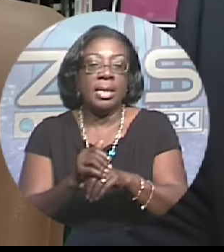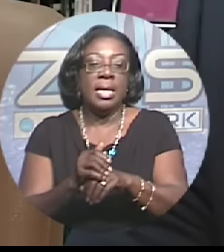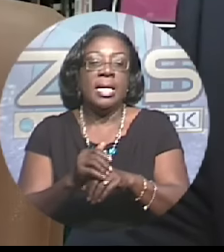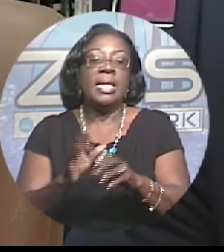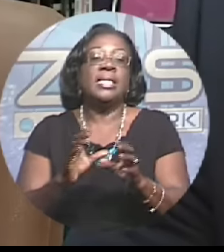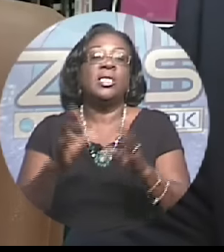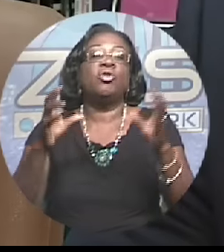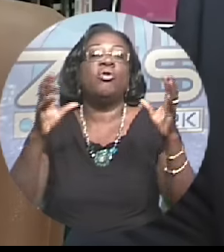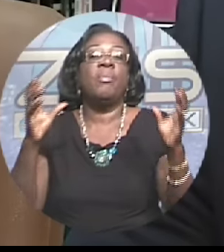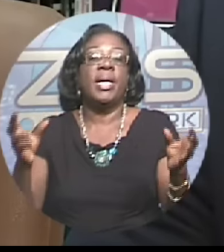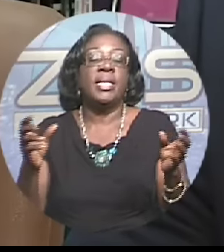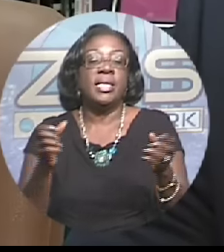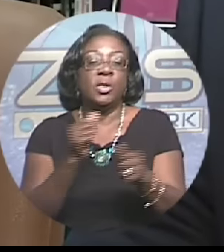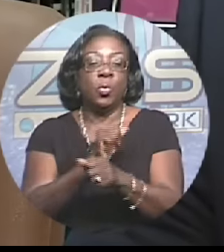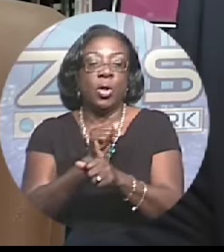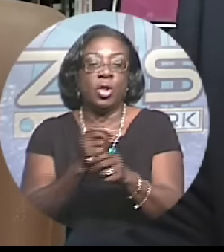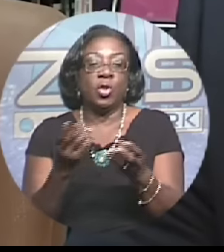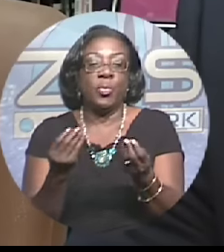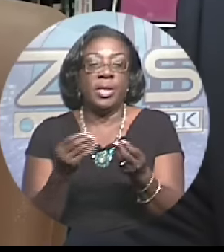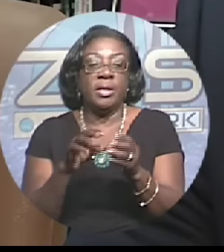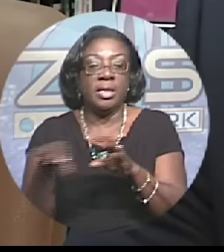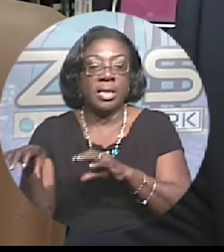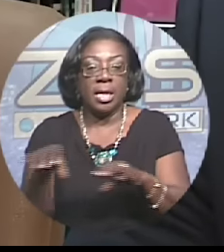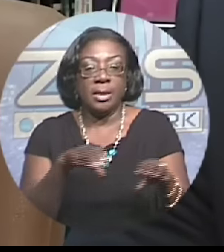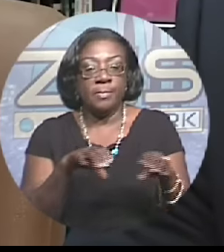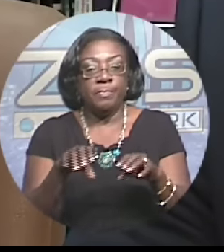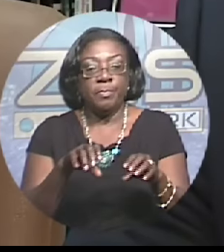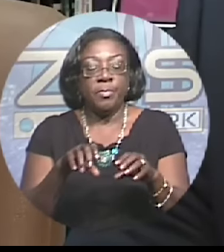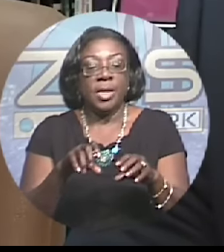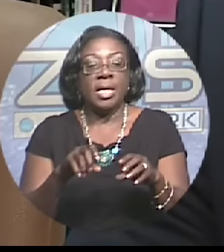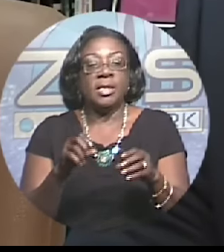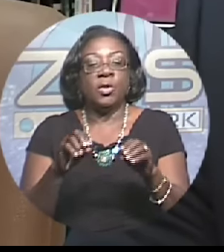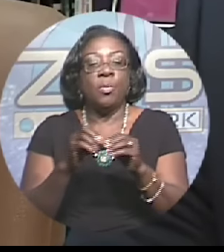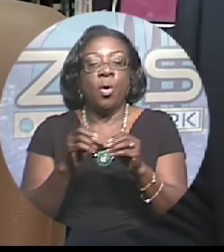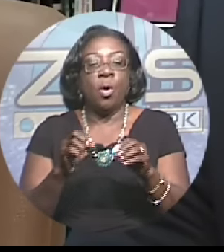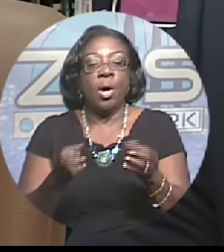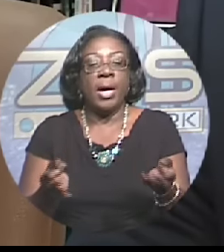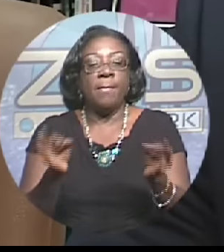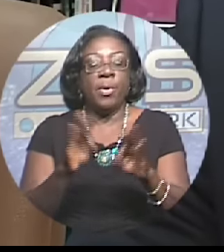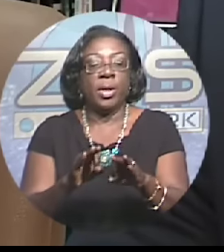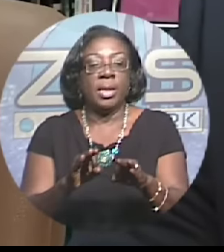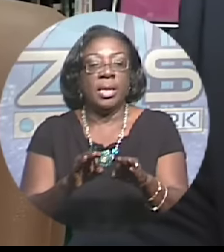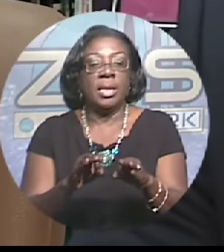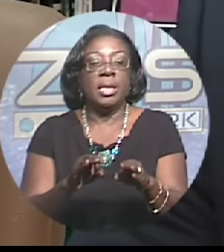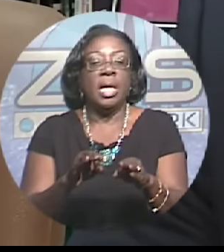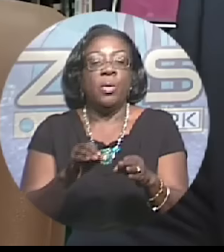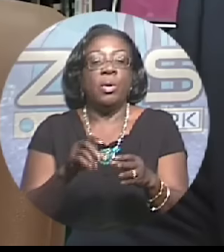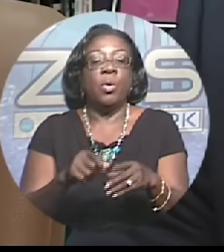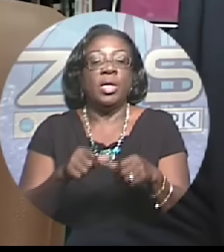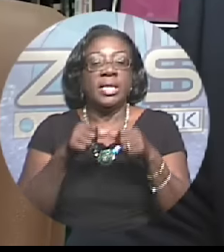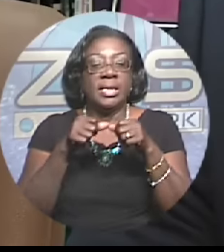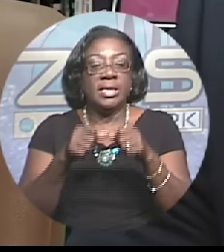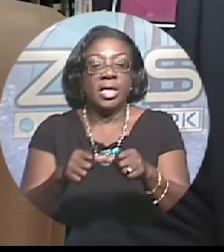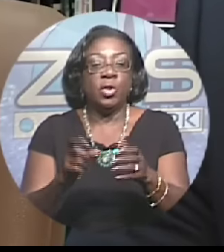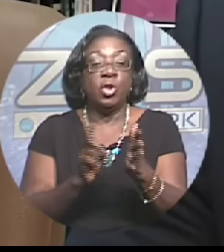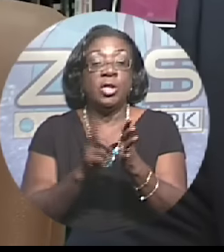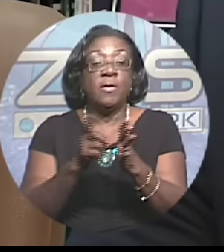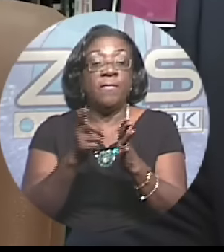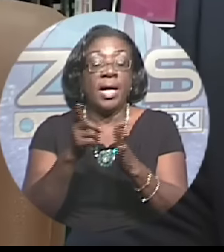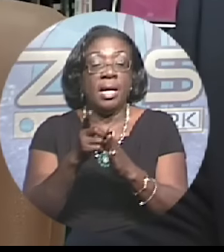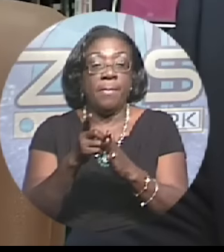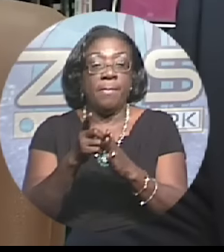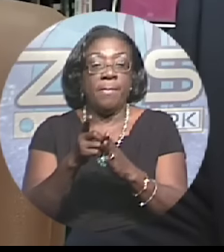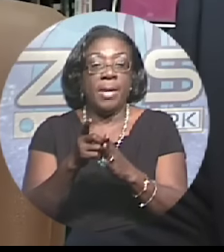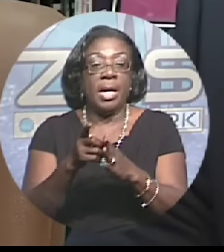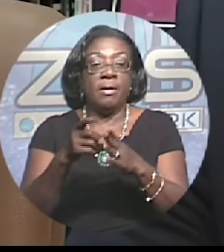is an element of transparency, accountability, but more importantly, there's an element of sustainability and development. And from